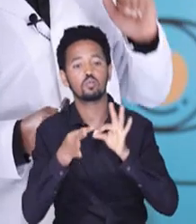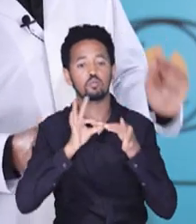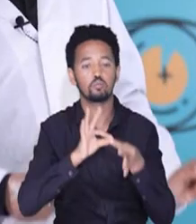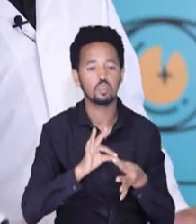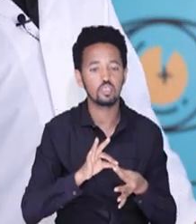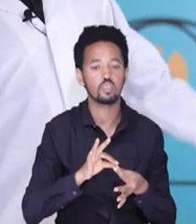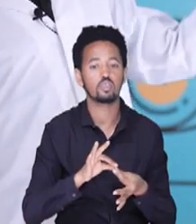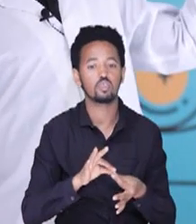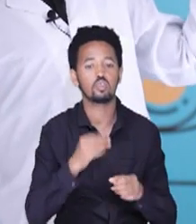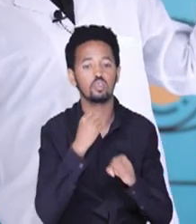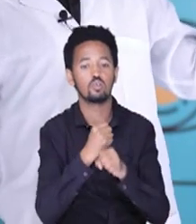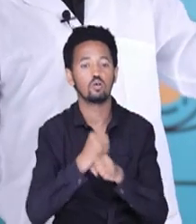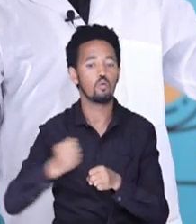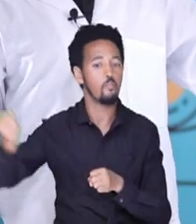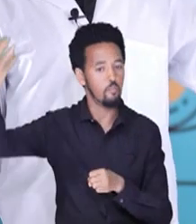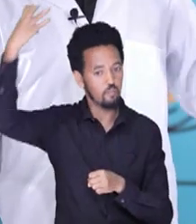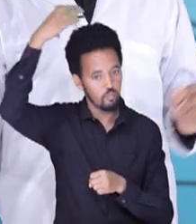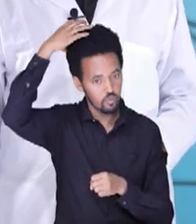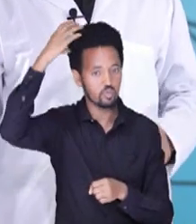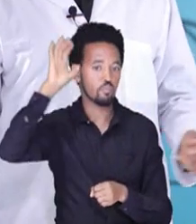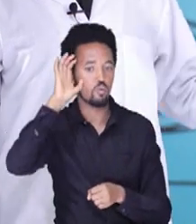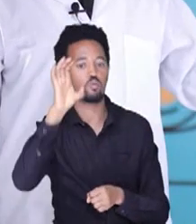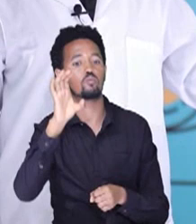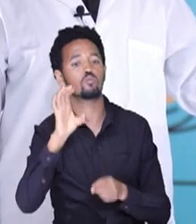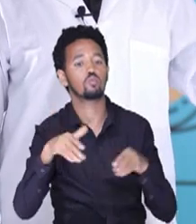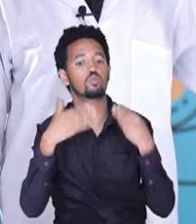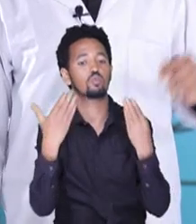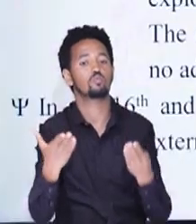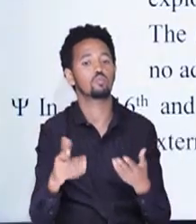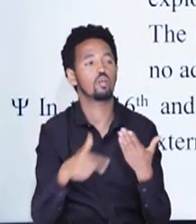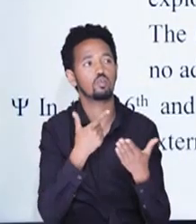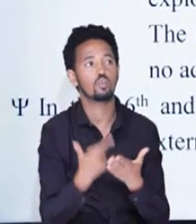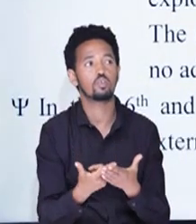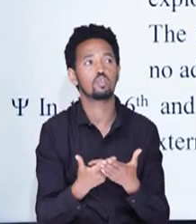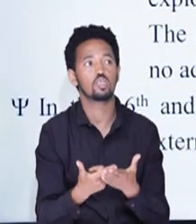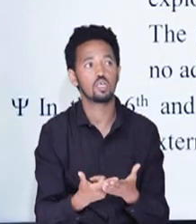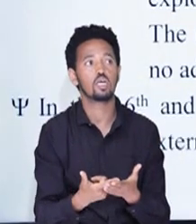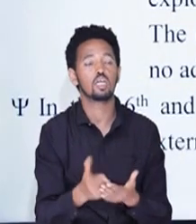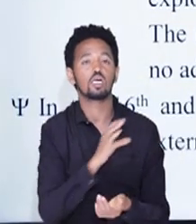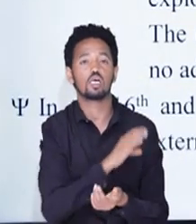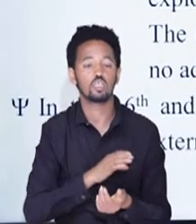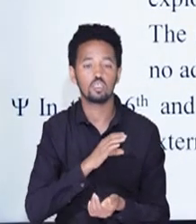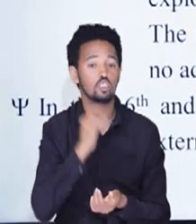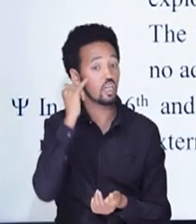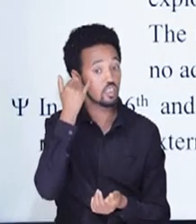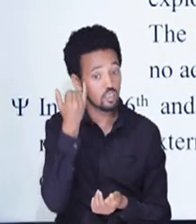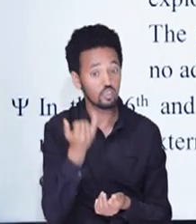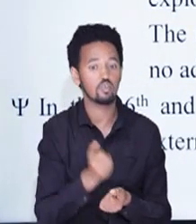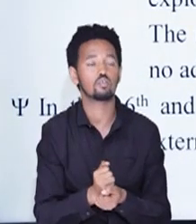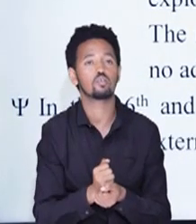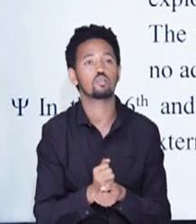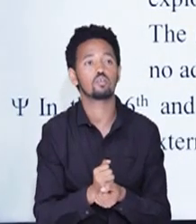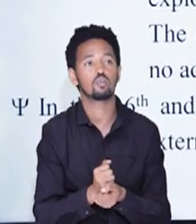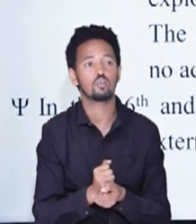The Ming Dynasty, it was a powerful and effective. Under this dynasty, culture, Chinese culture in painting and